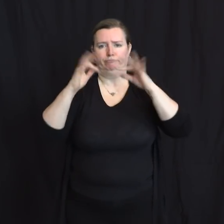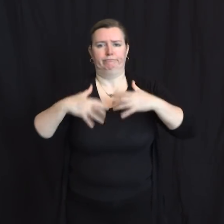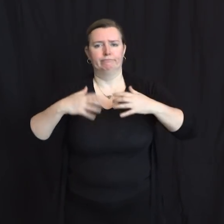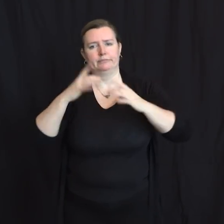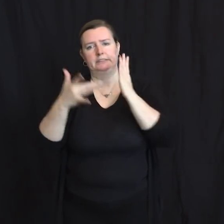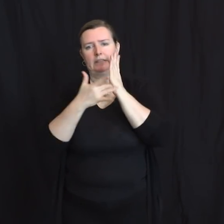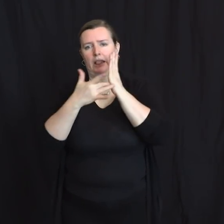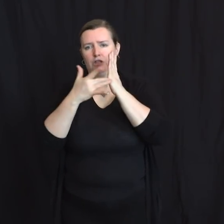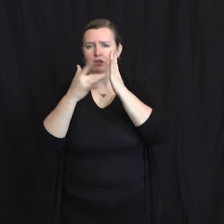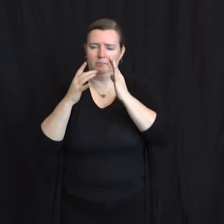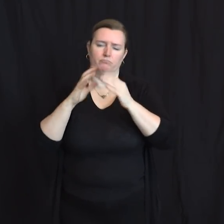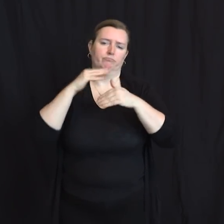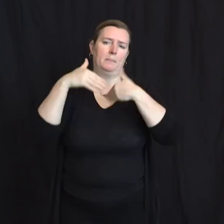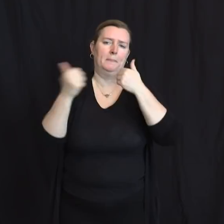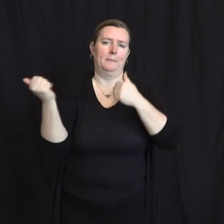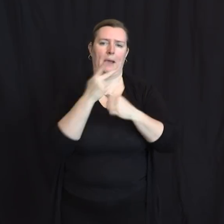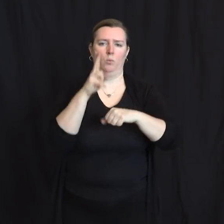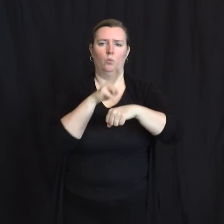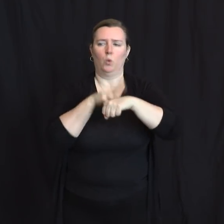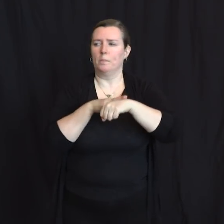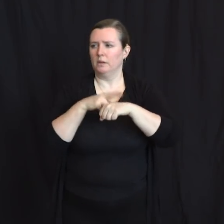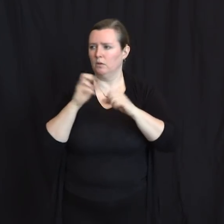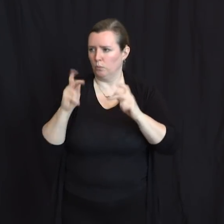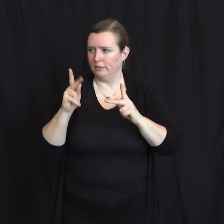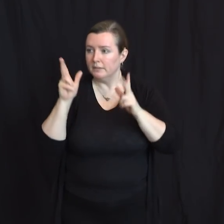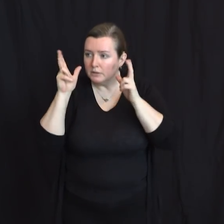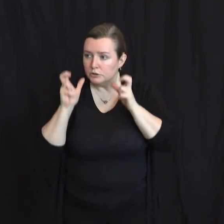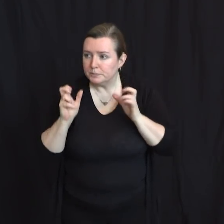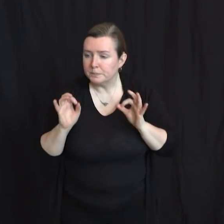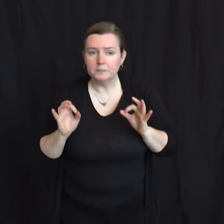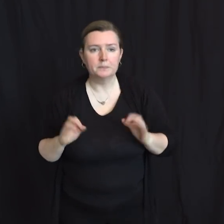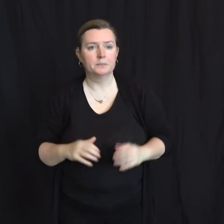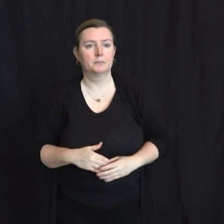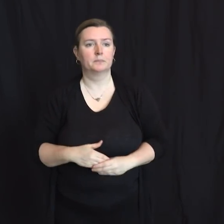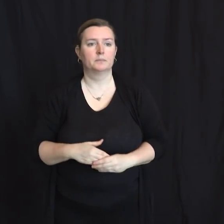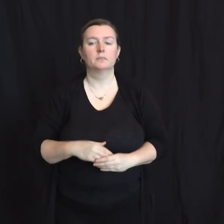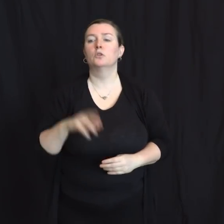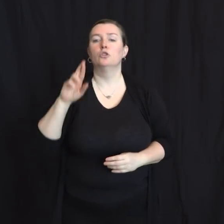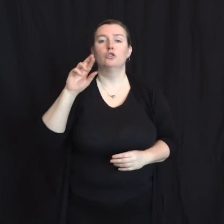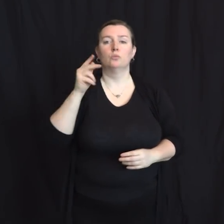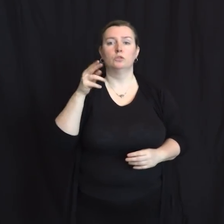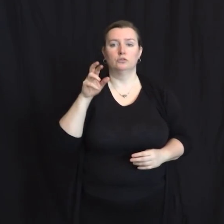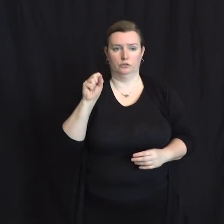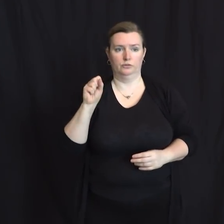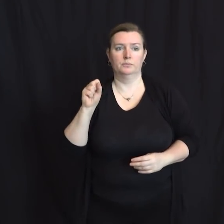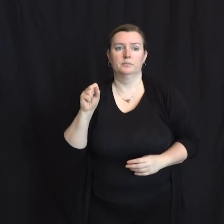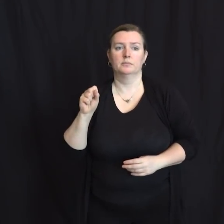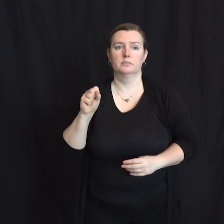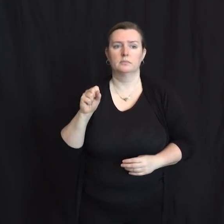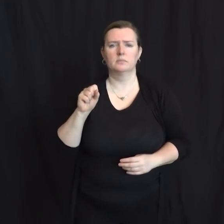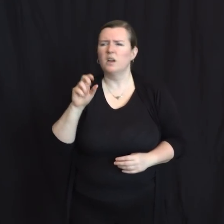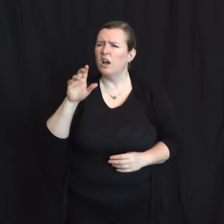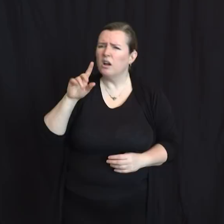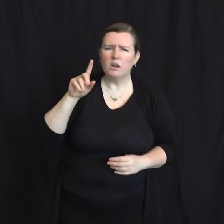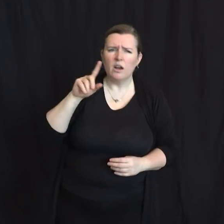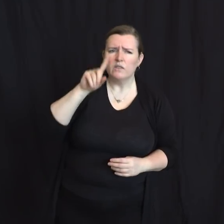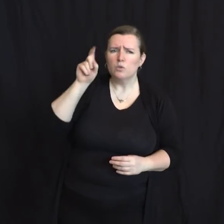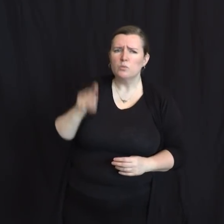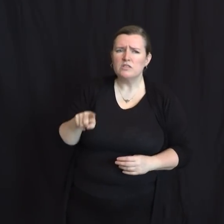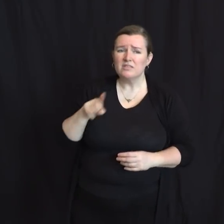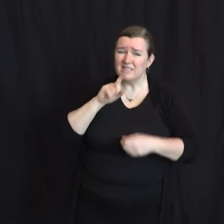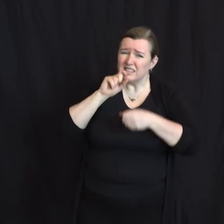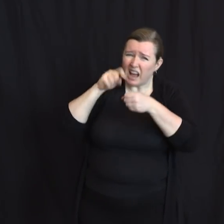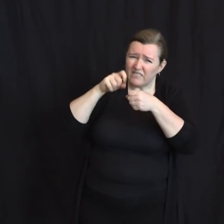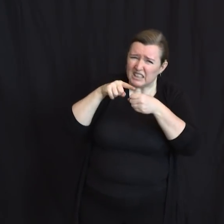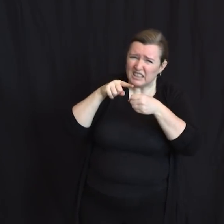Dante. So when we talk about the Rutgers tests, are you typically talking about the saliva test or the point